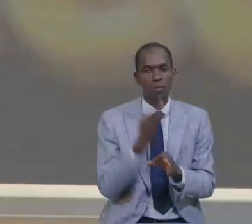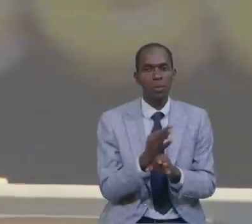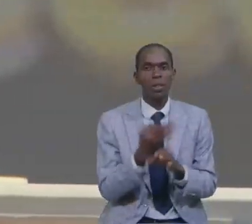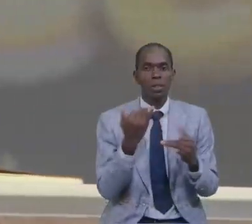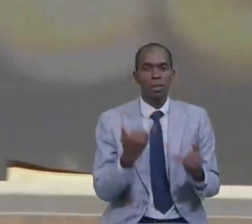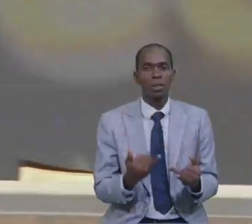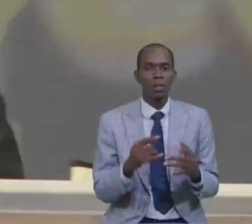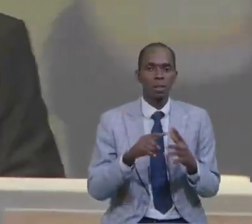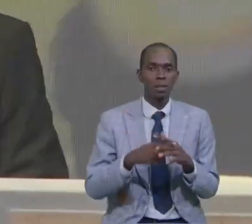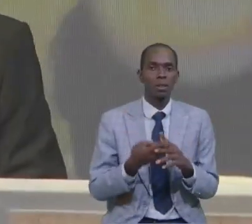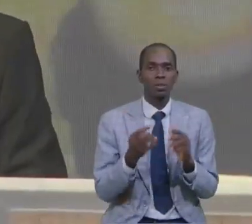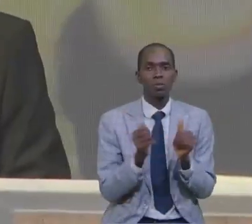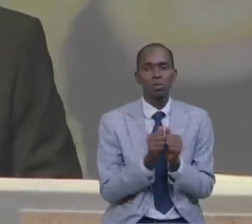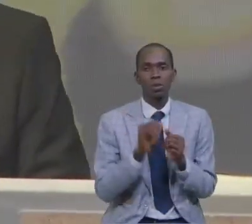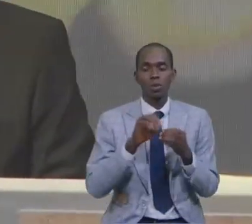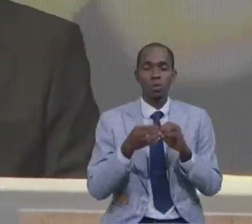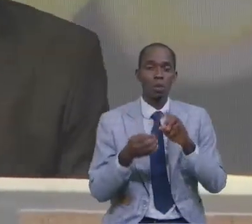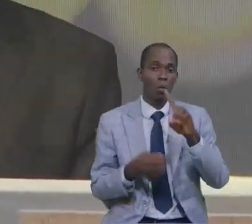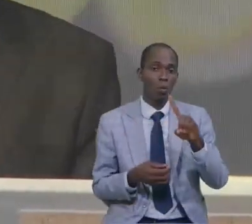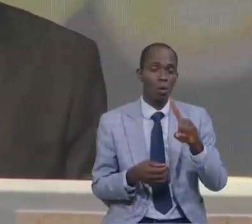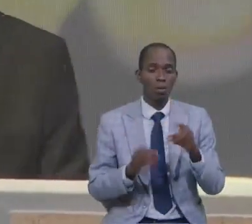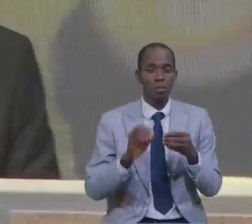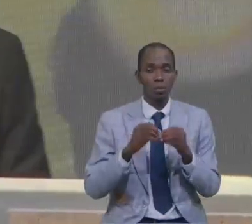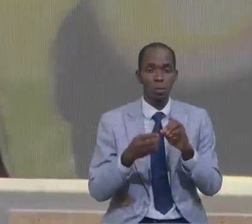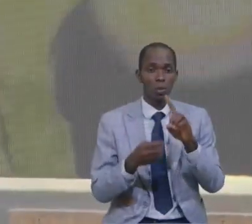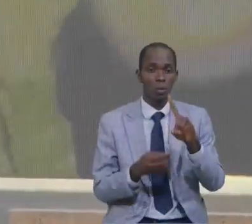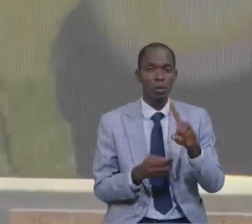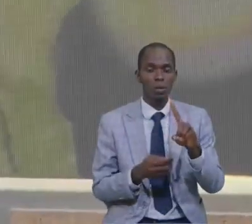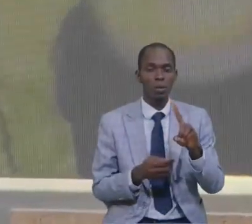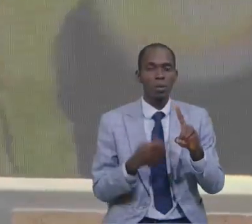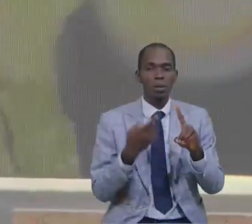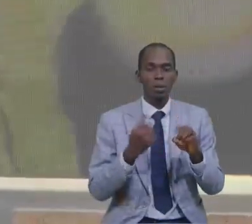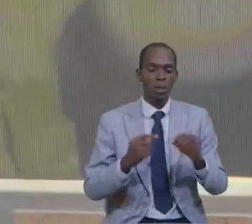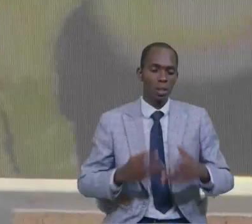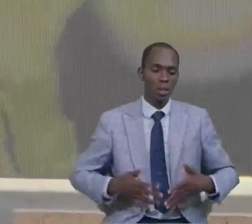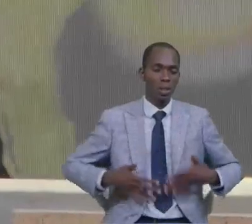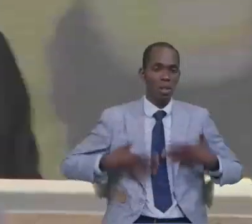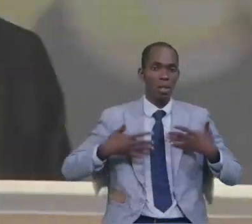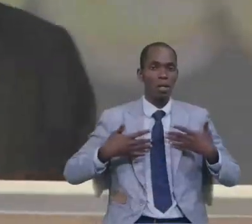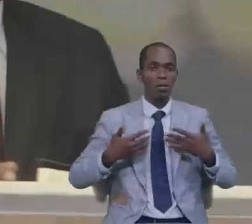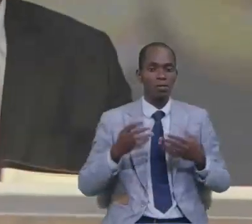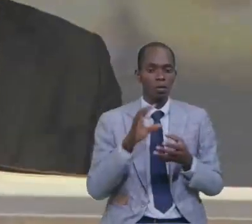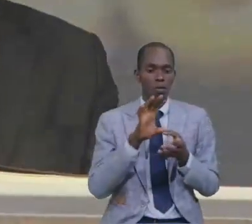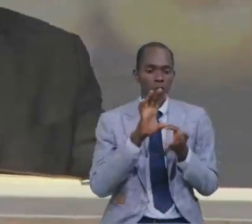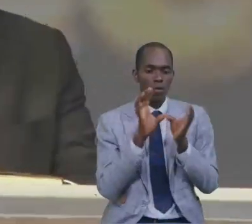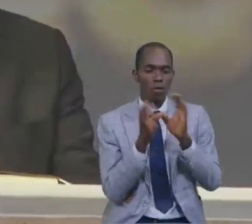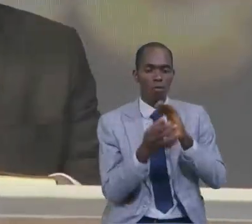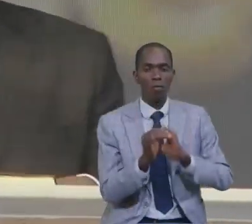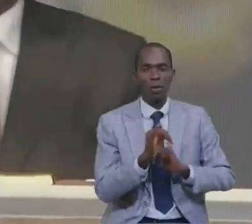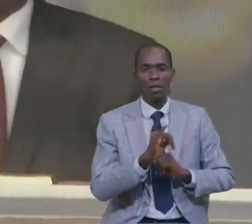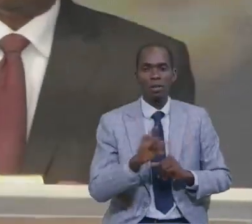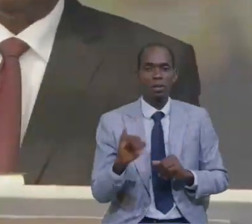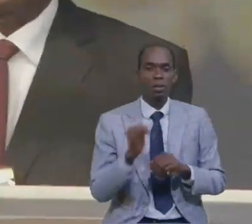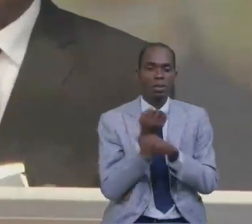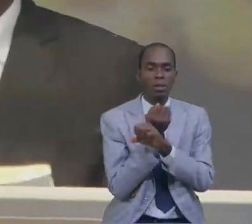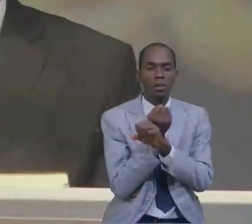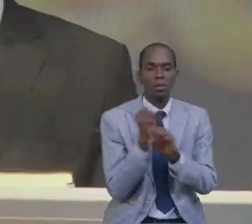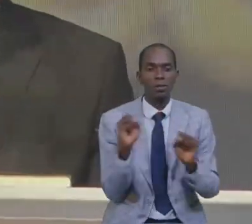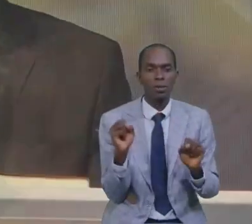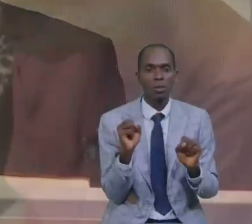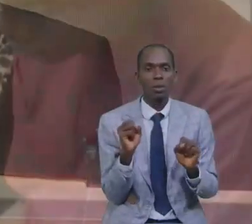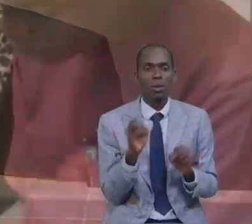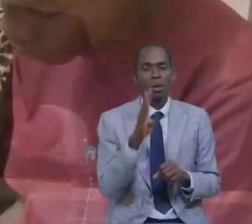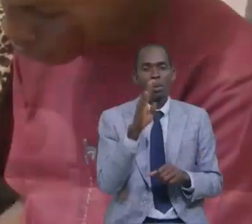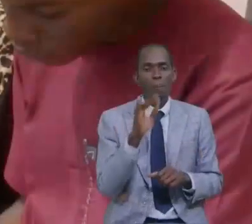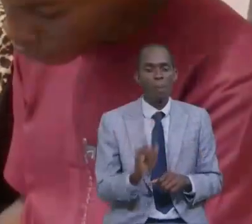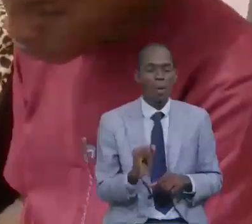converting salvation by personal faith. There are many people that